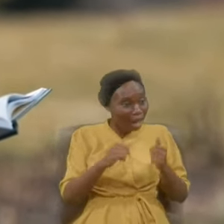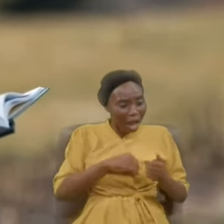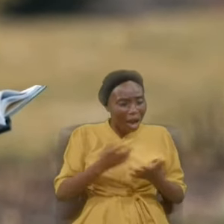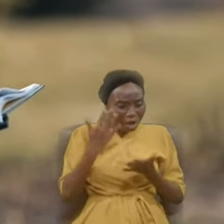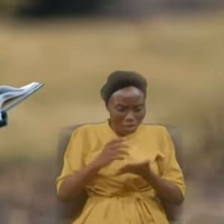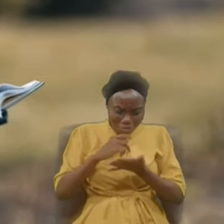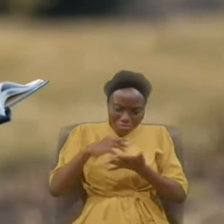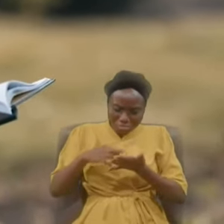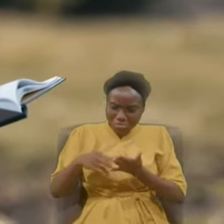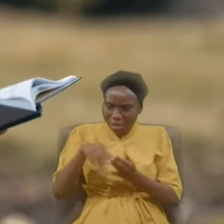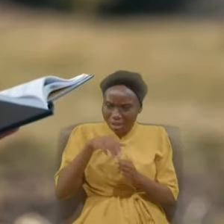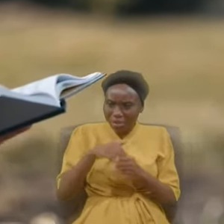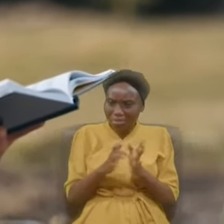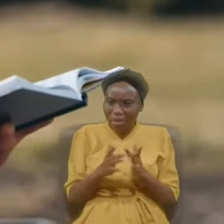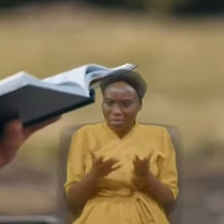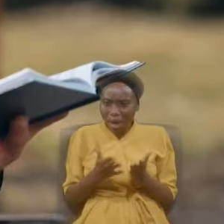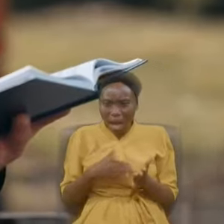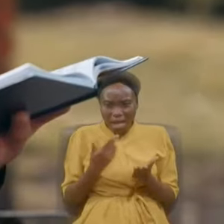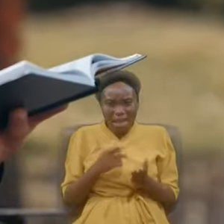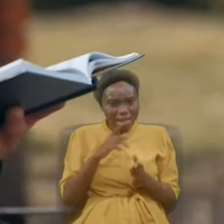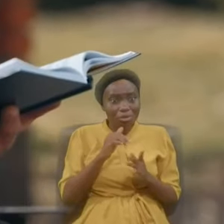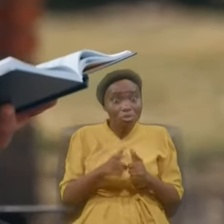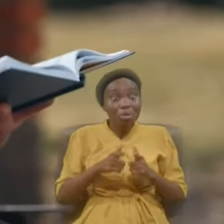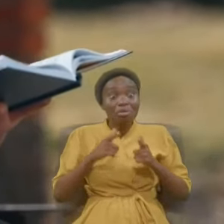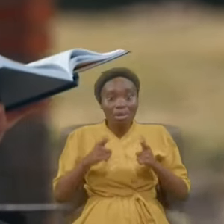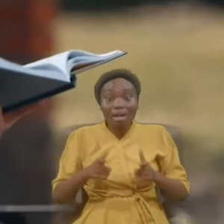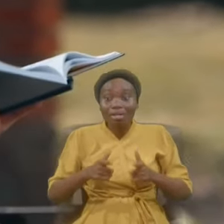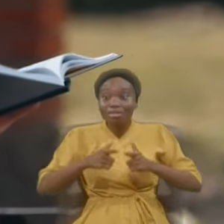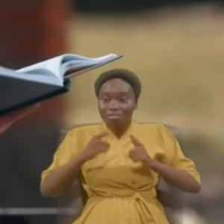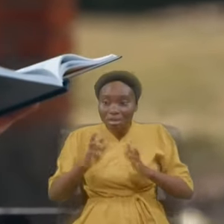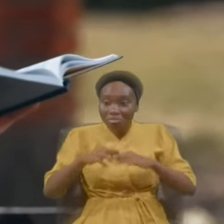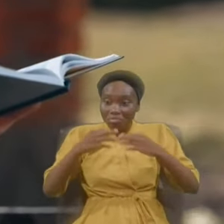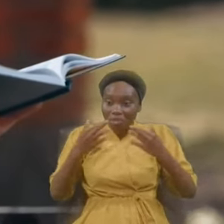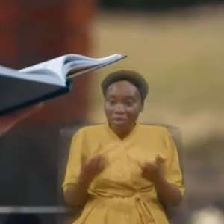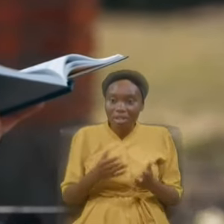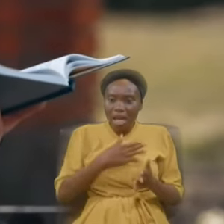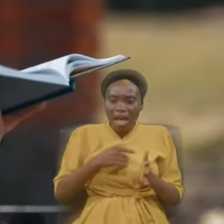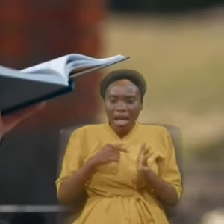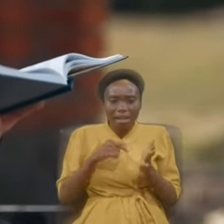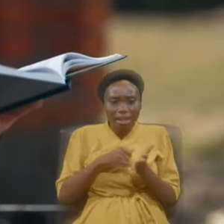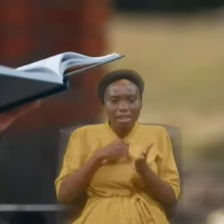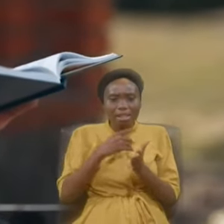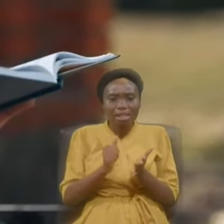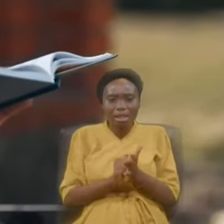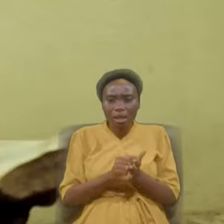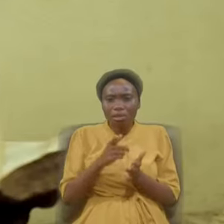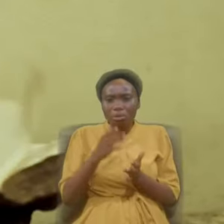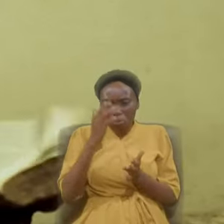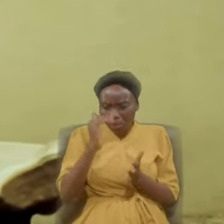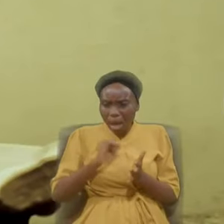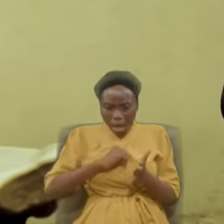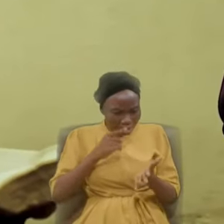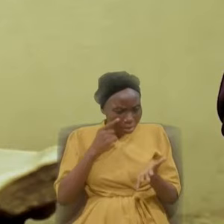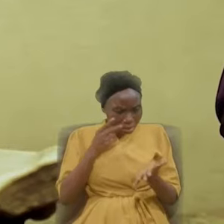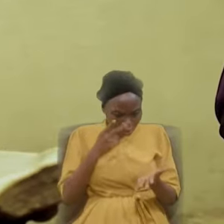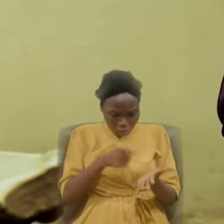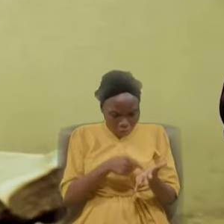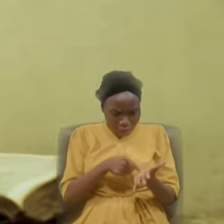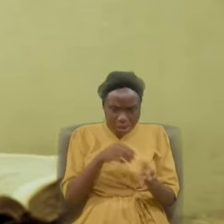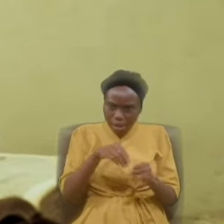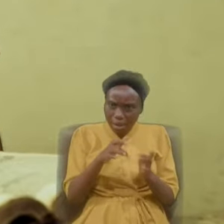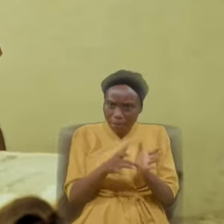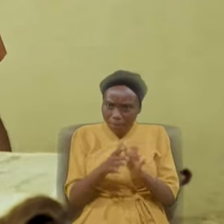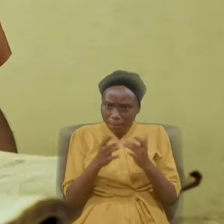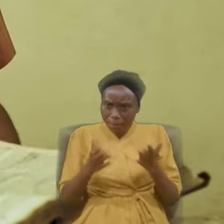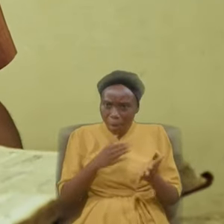the Bible this morning, and you think it's going to be a great, great revelation. And it says, I saw this in the word of God,